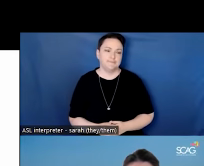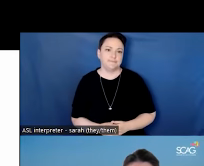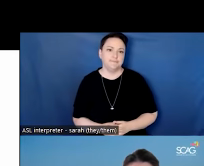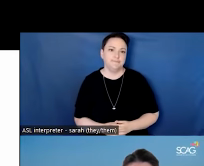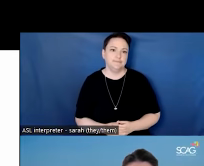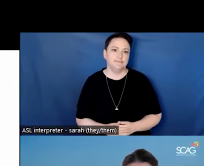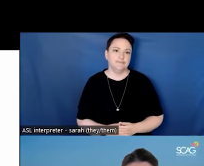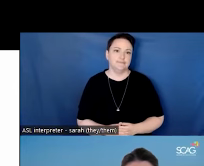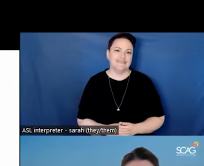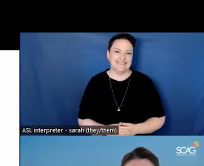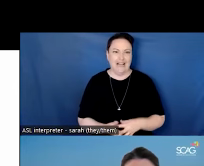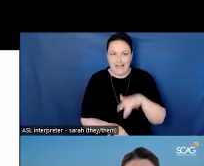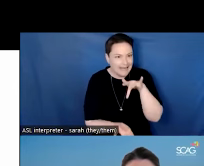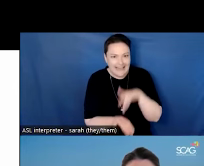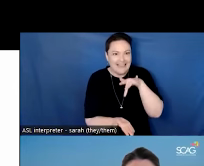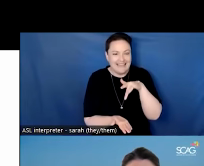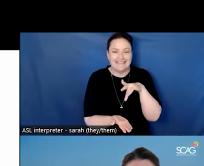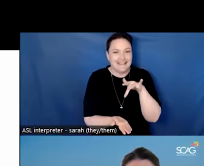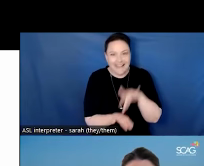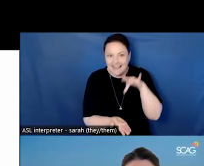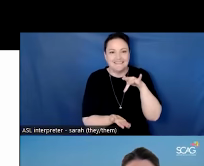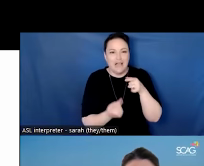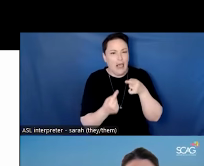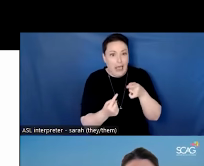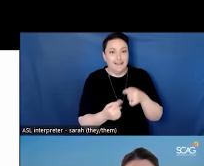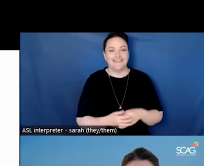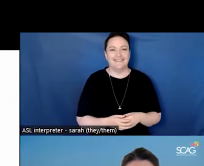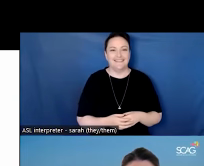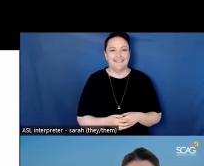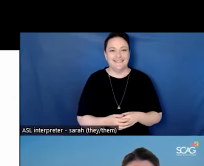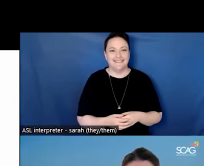Okay, I'm trying to click again. Sorry. Okay, too much.